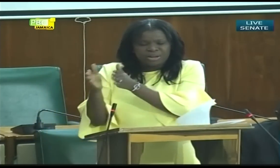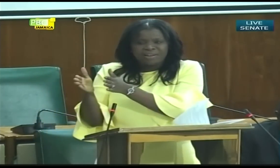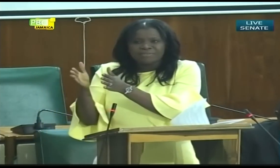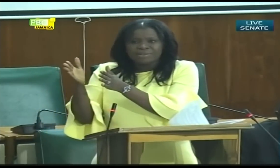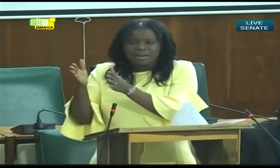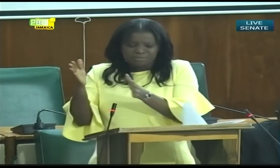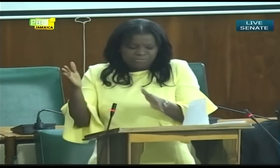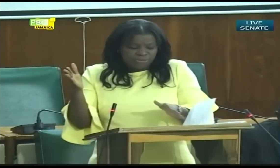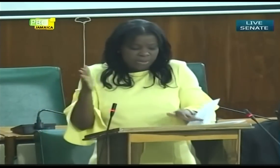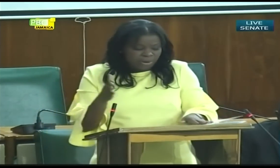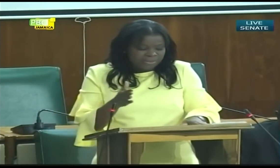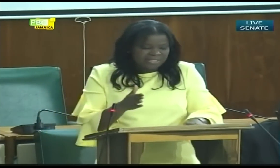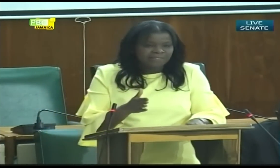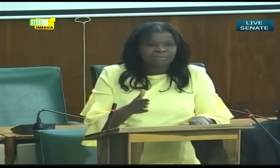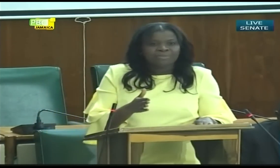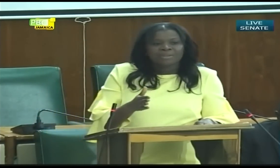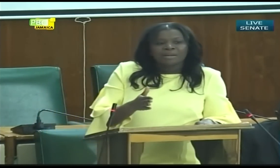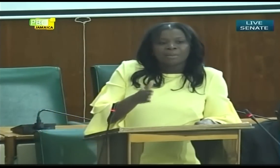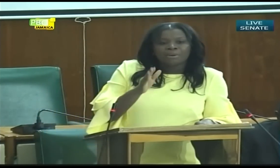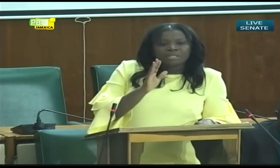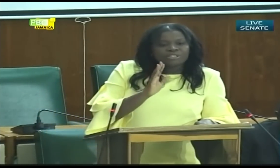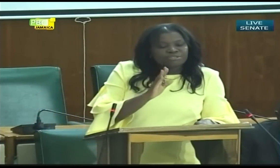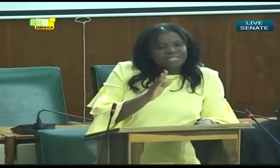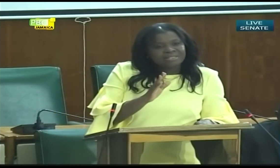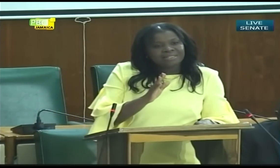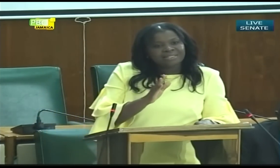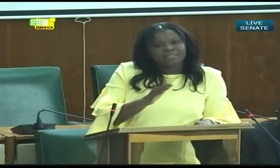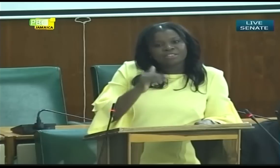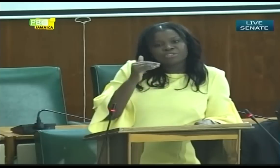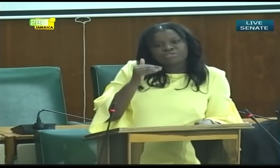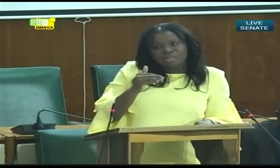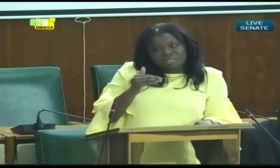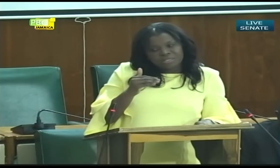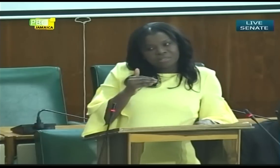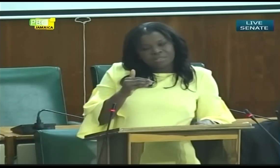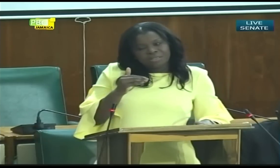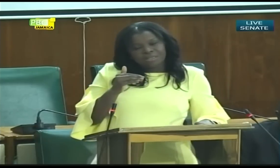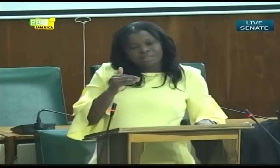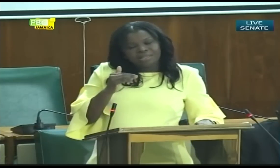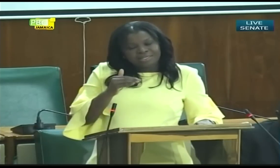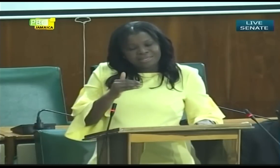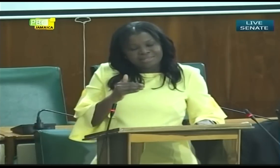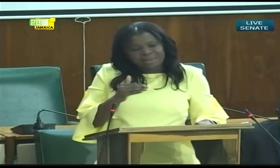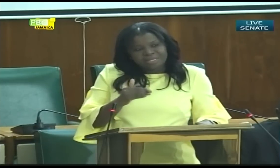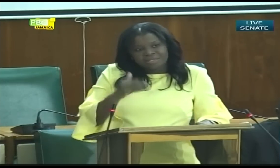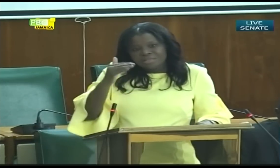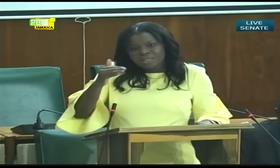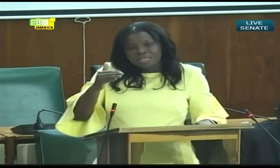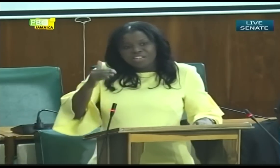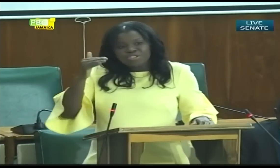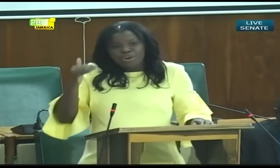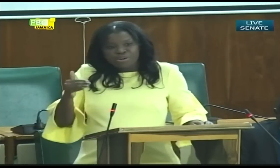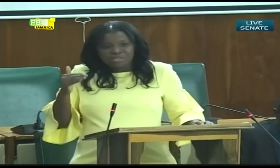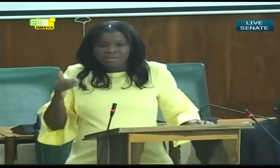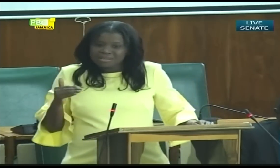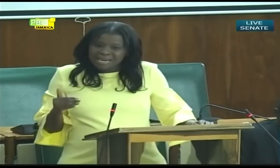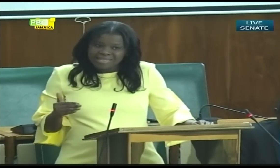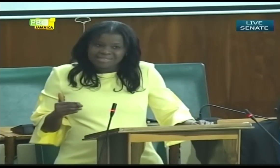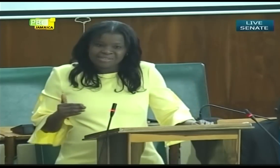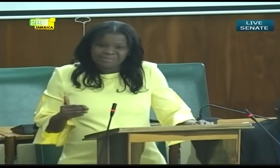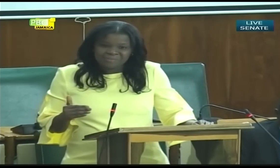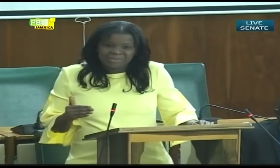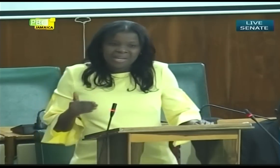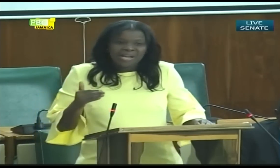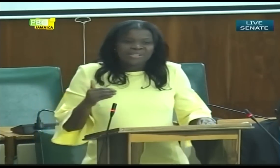where you have for real property. But interestingly, the trust that is established is not endorsed on the